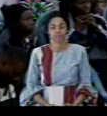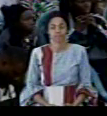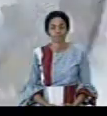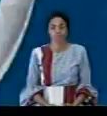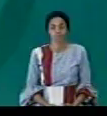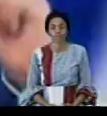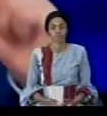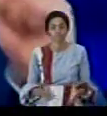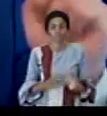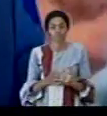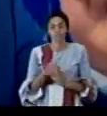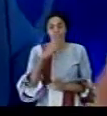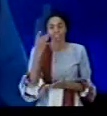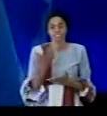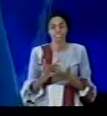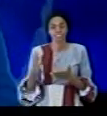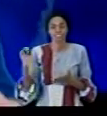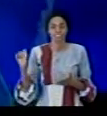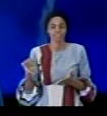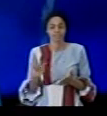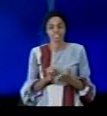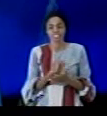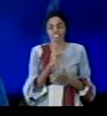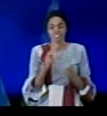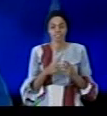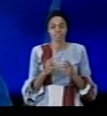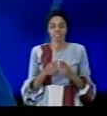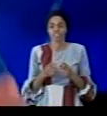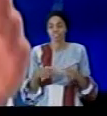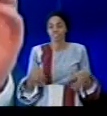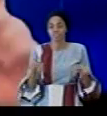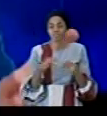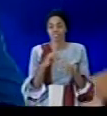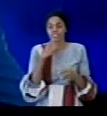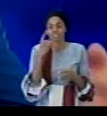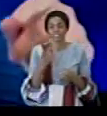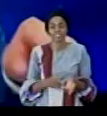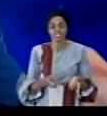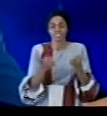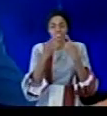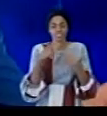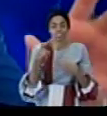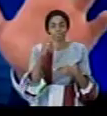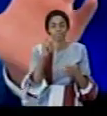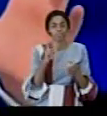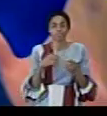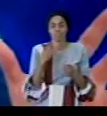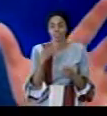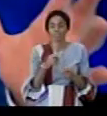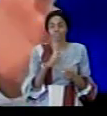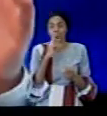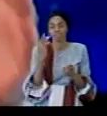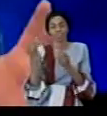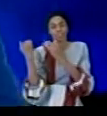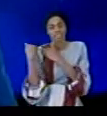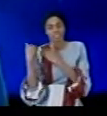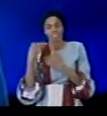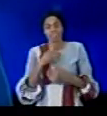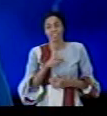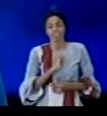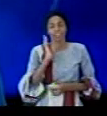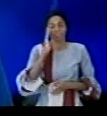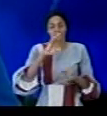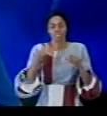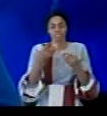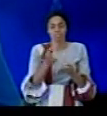Jesus said something very famous one day in ancient days, and he said this. He said, "Come ye who are labored, and I will give you